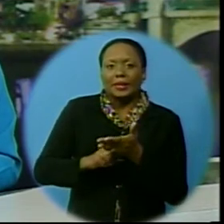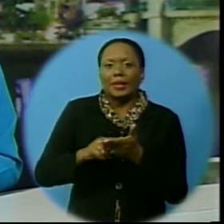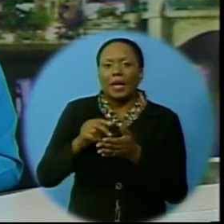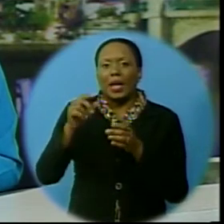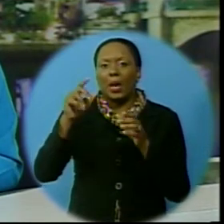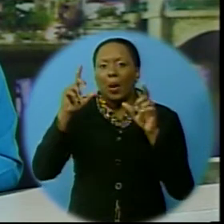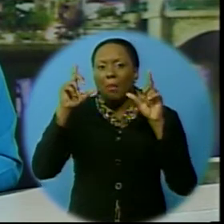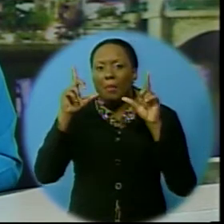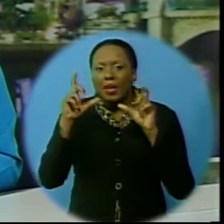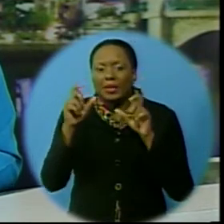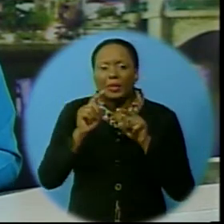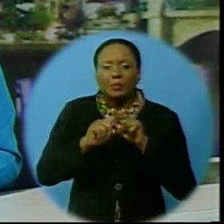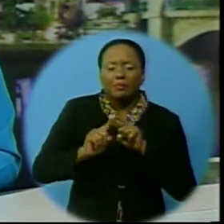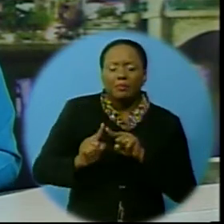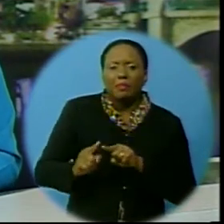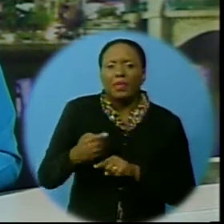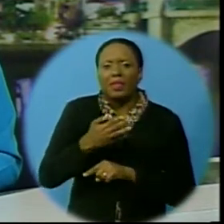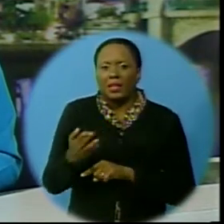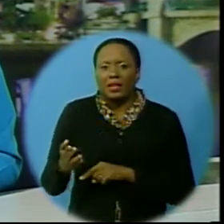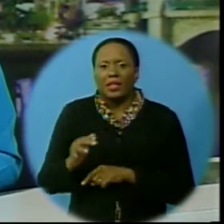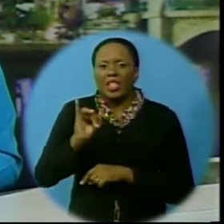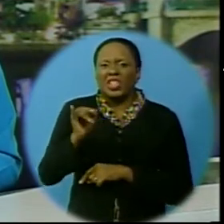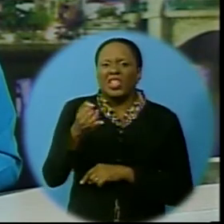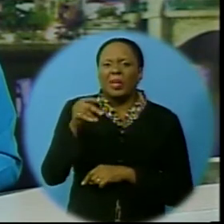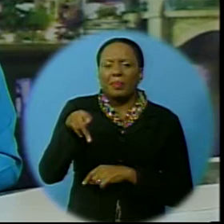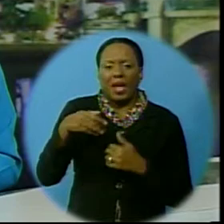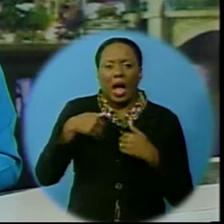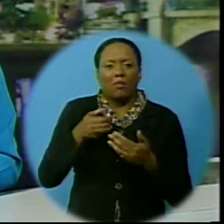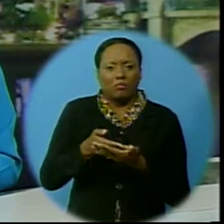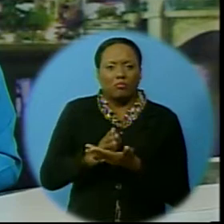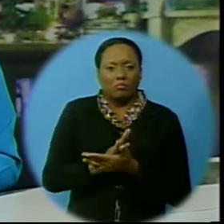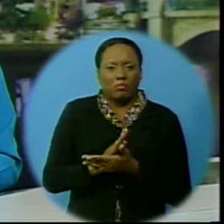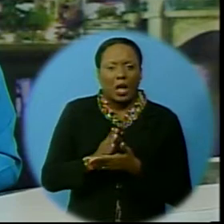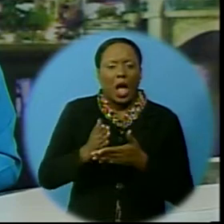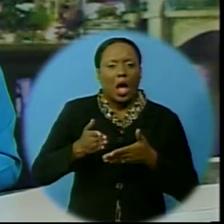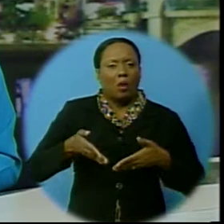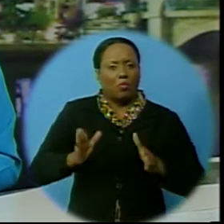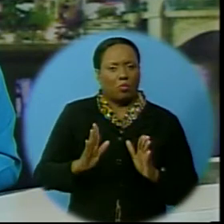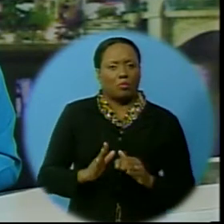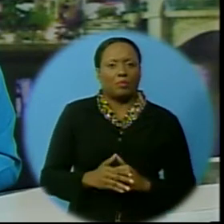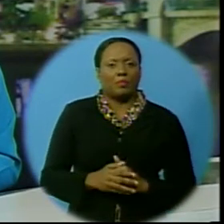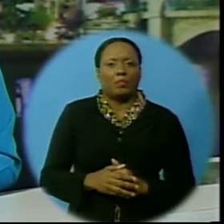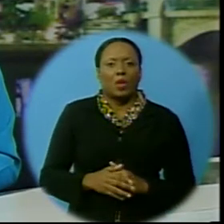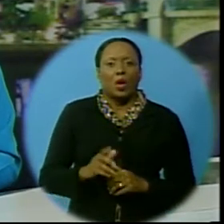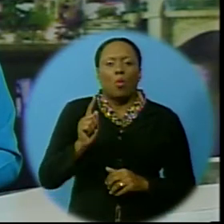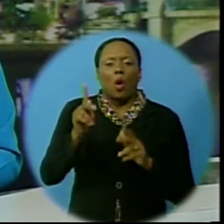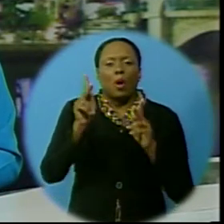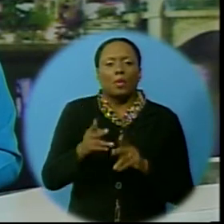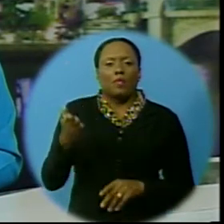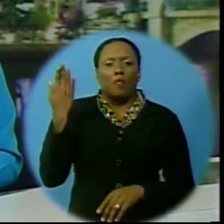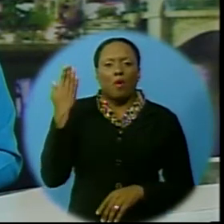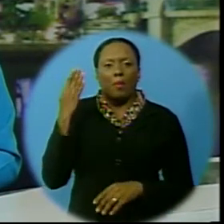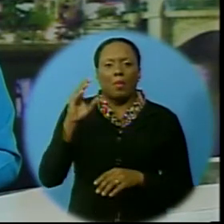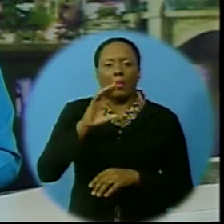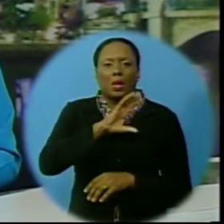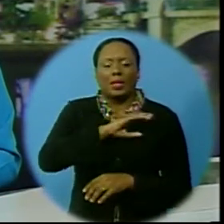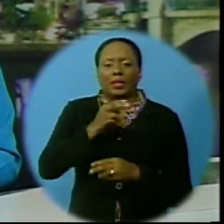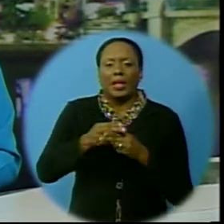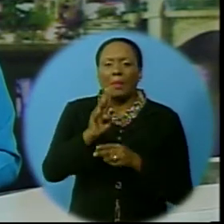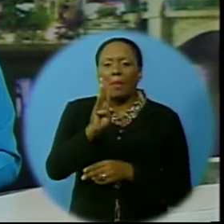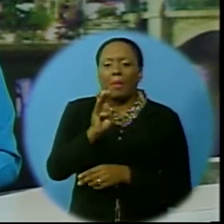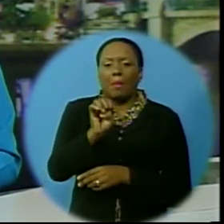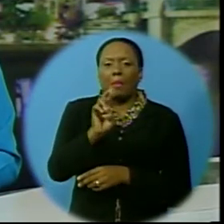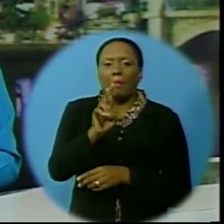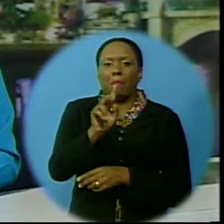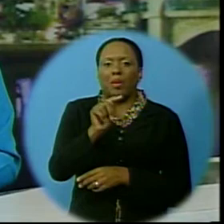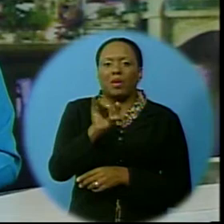carry out other duties. Former Deputy Commissioner of Police Bertie Hines is one of the new JPs, and he told CBC News